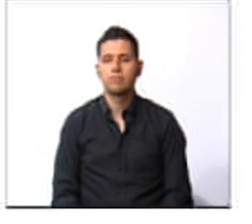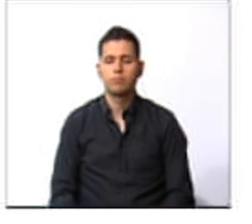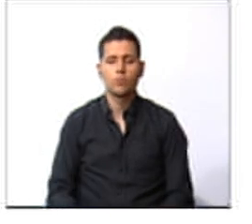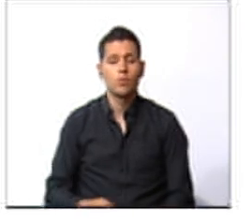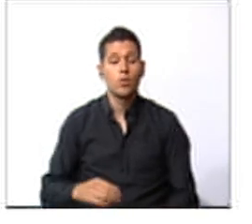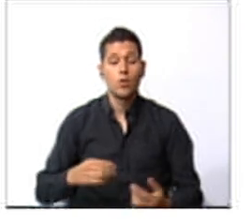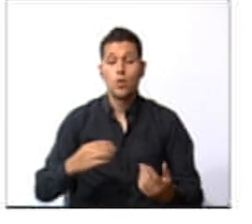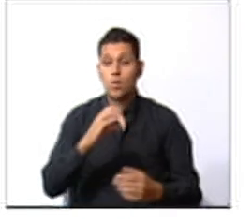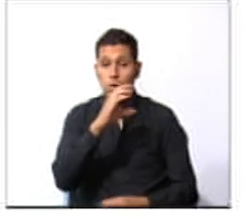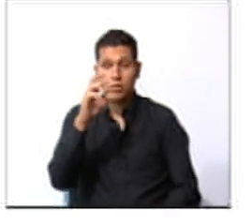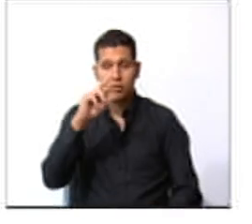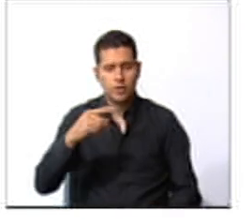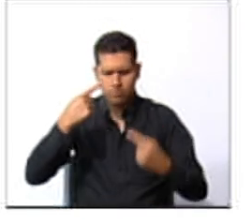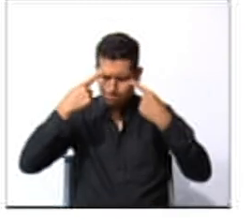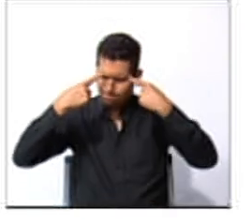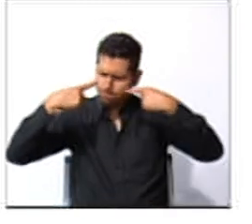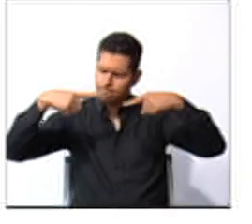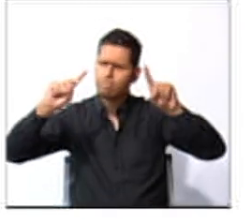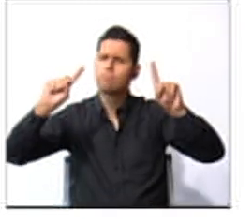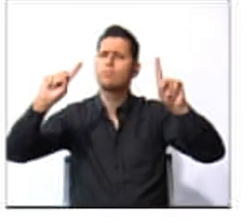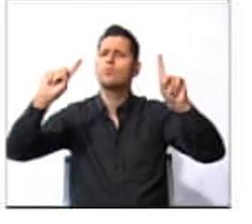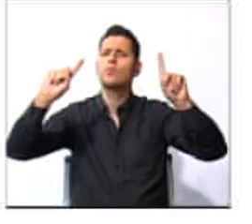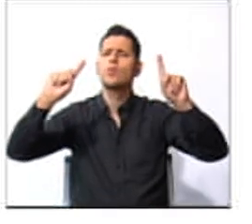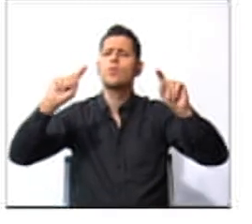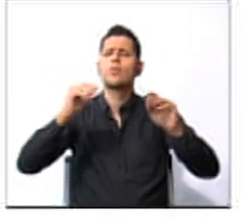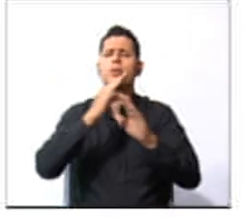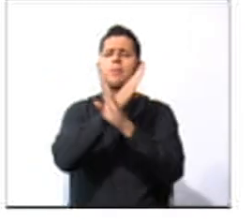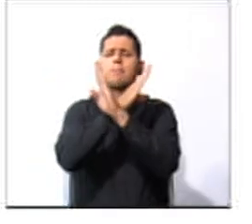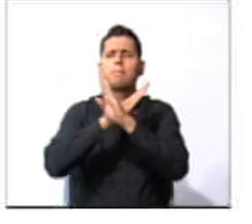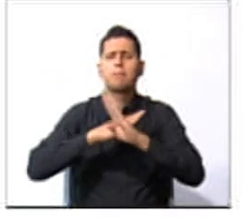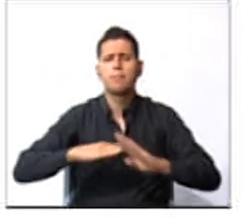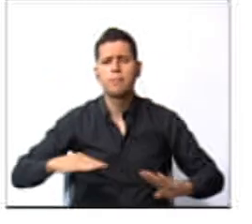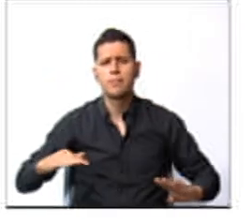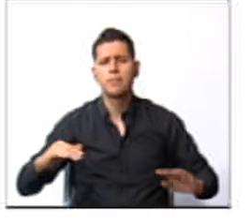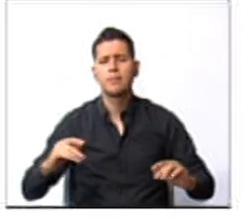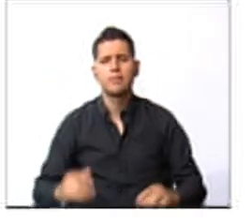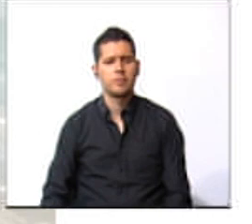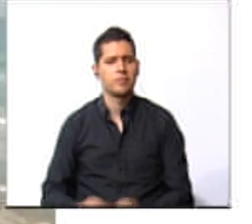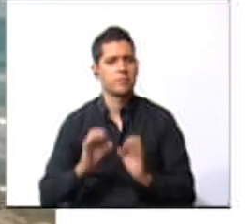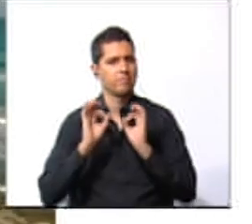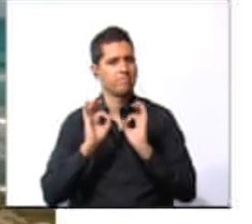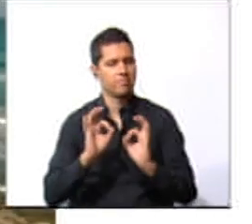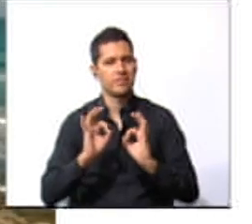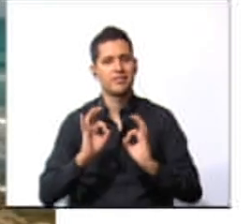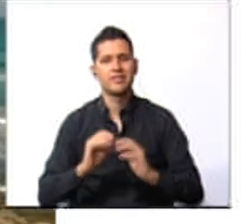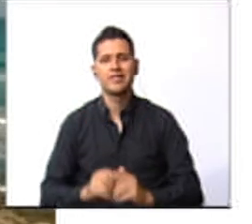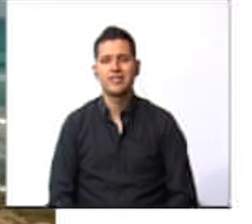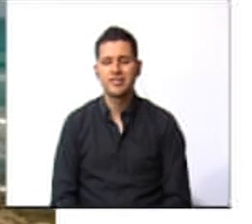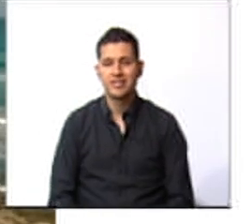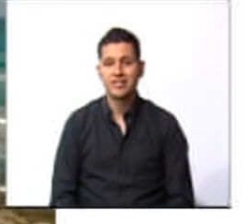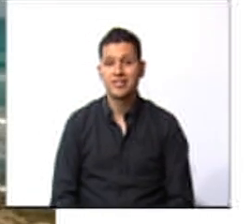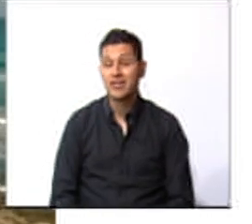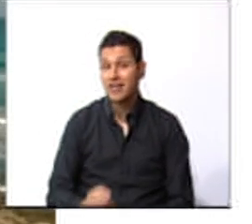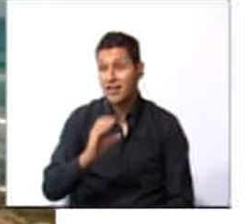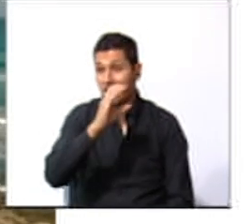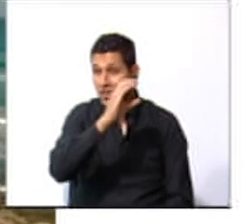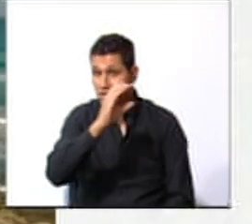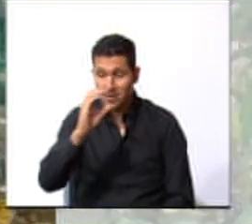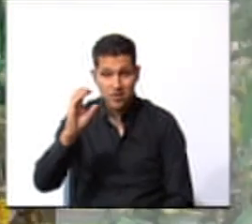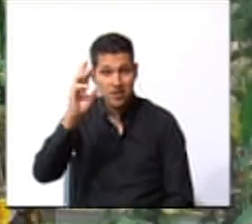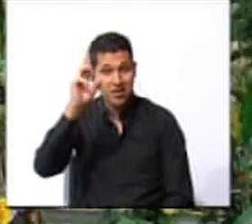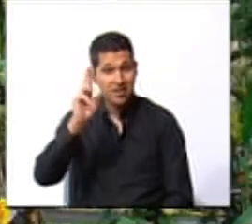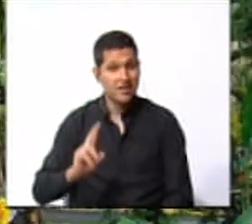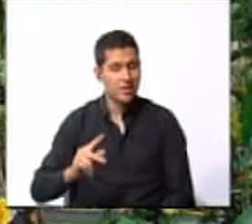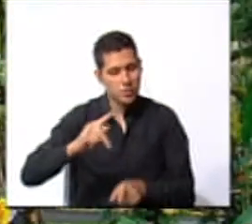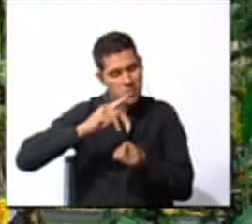famous for its peace. Very nice. Costa